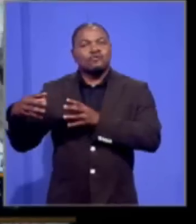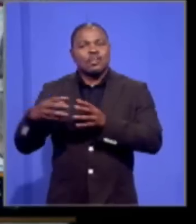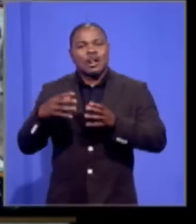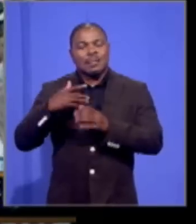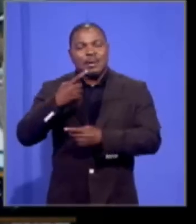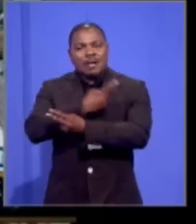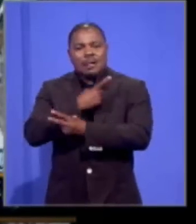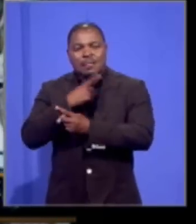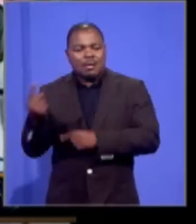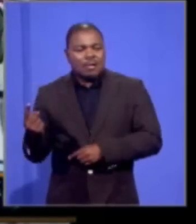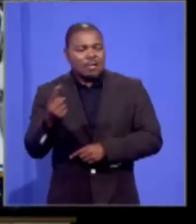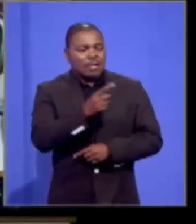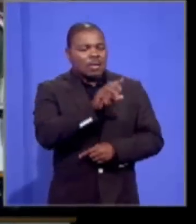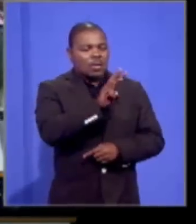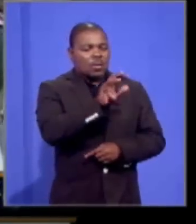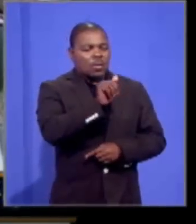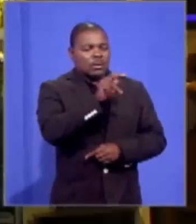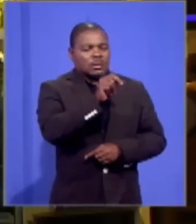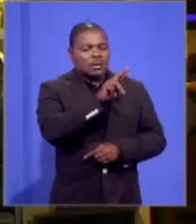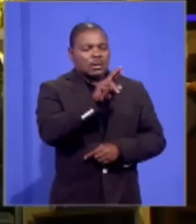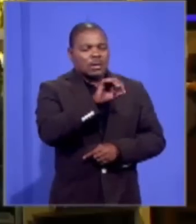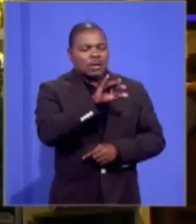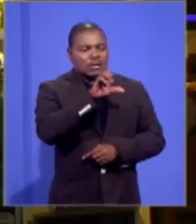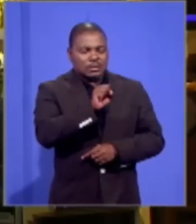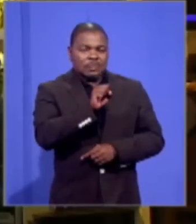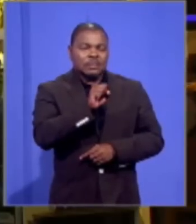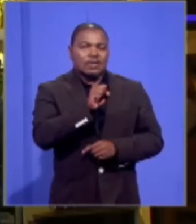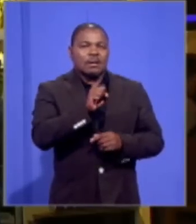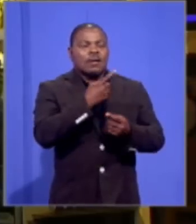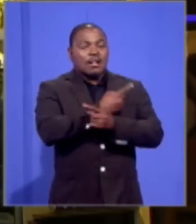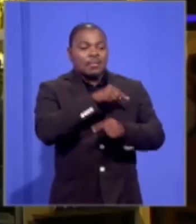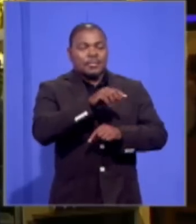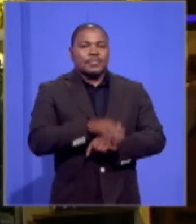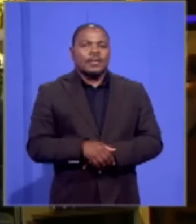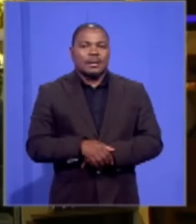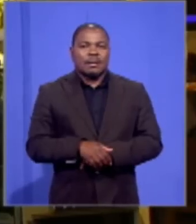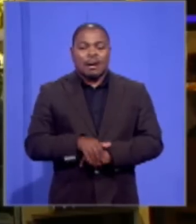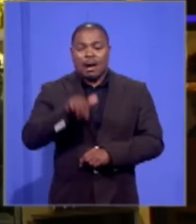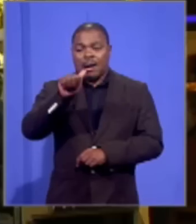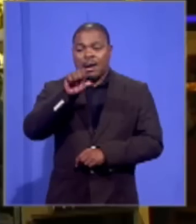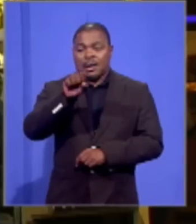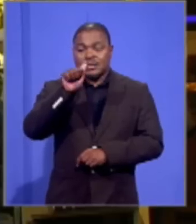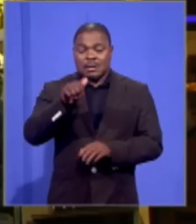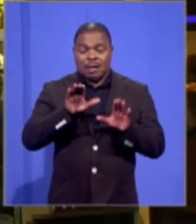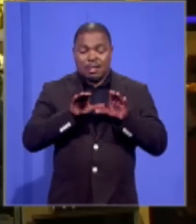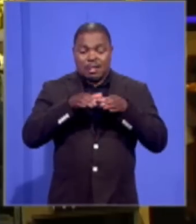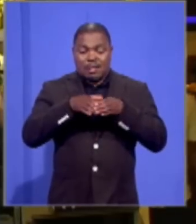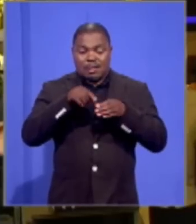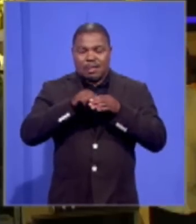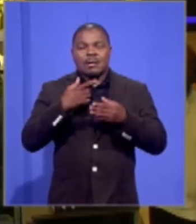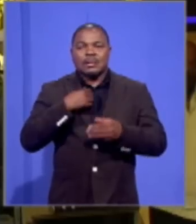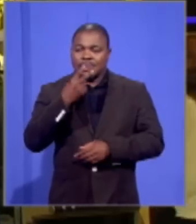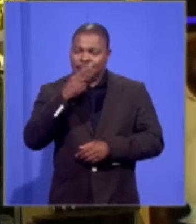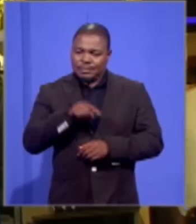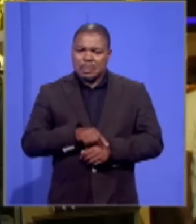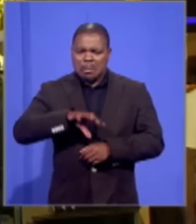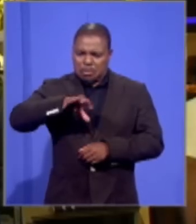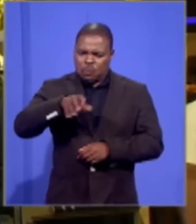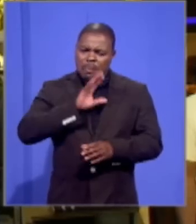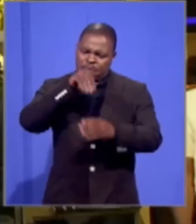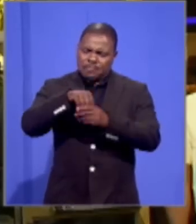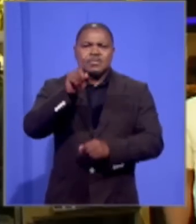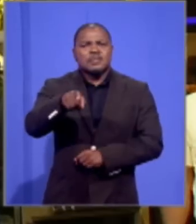go ya ka Wanderers Club ka Johannesburg. Re a leboga gore Athletics South Africa e shebeletse gore di-province le tsona must play a